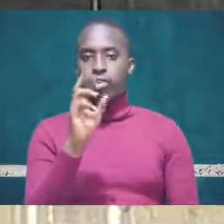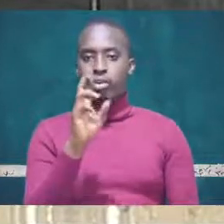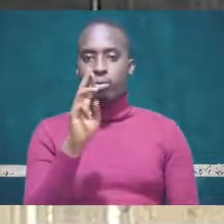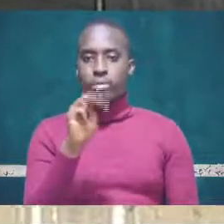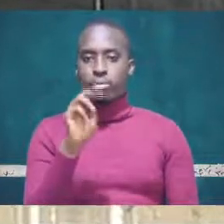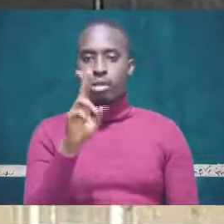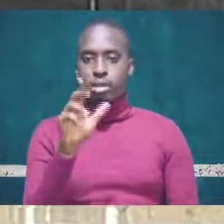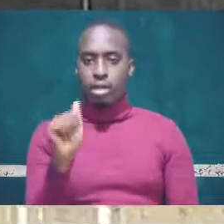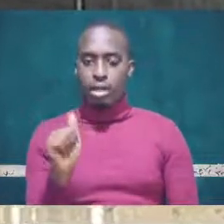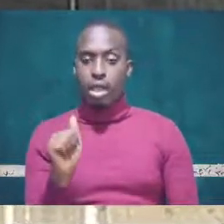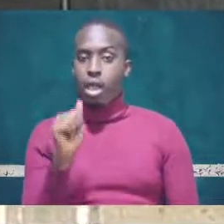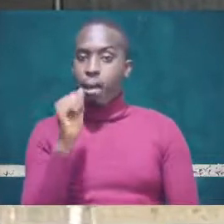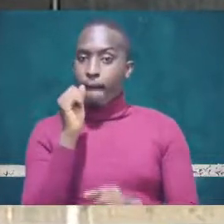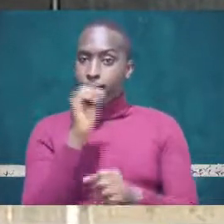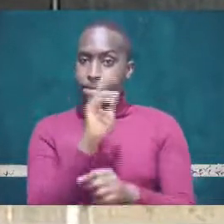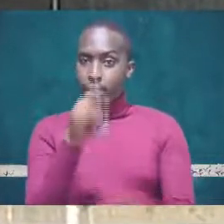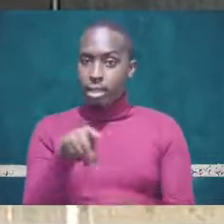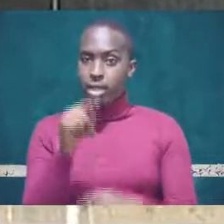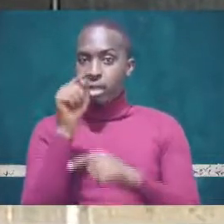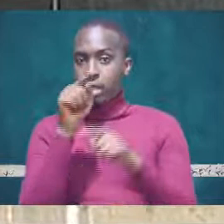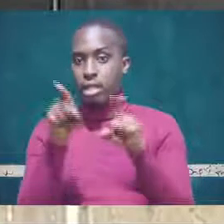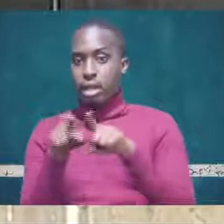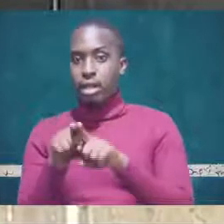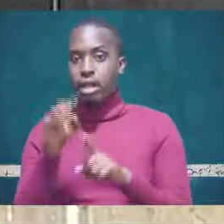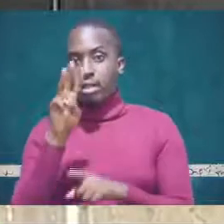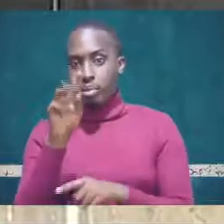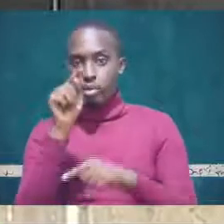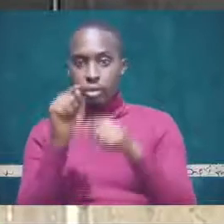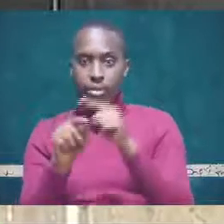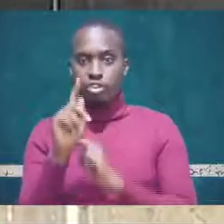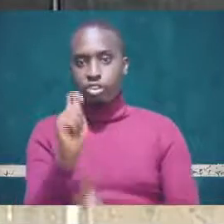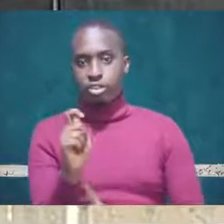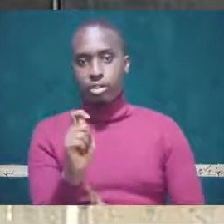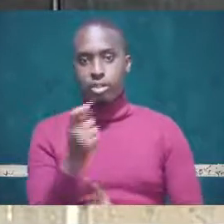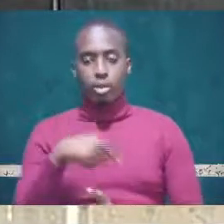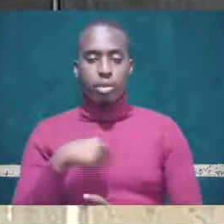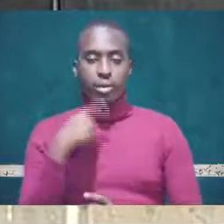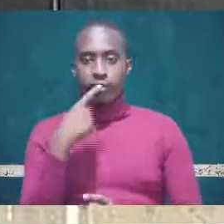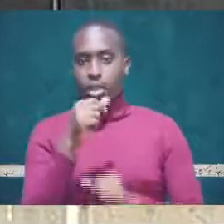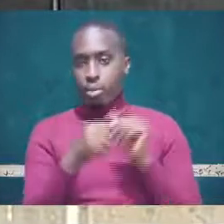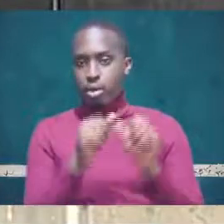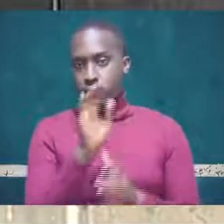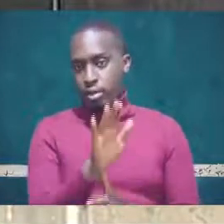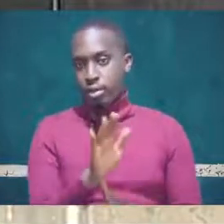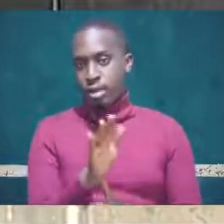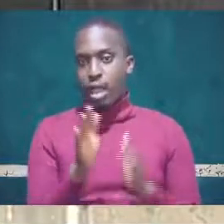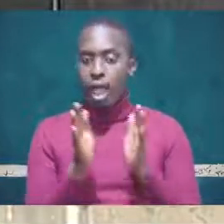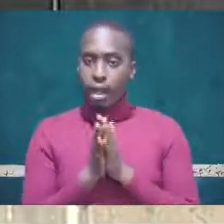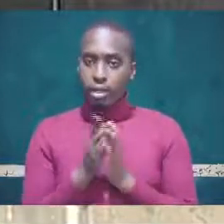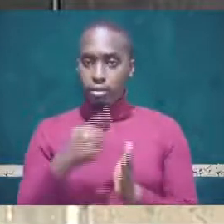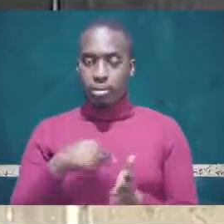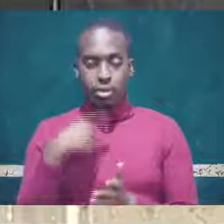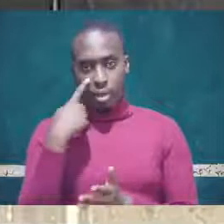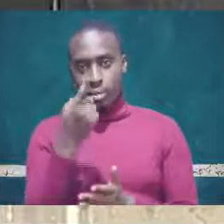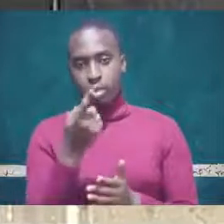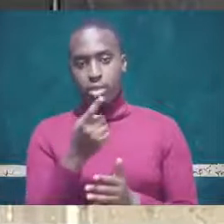work done over time. Power is W out of T. You see, we have already talked about that. We are already looking at